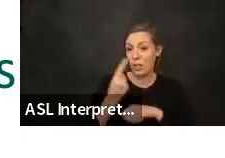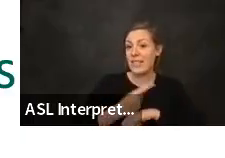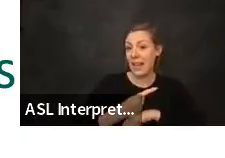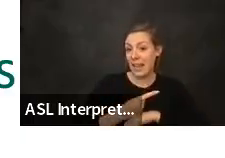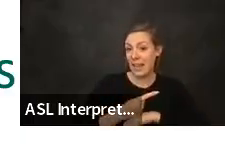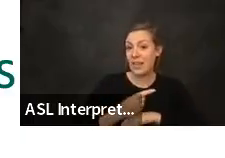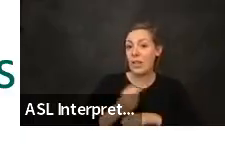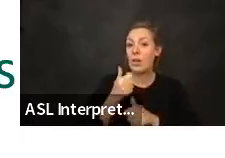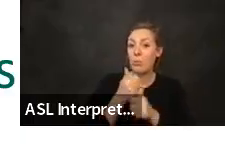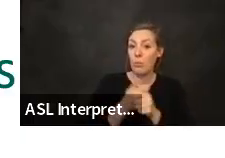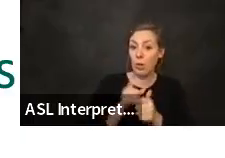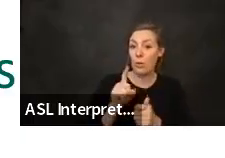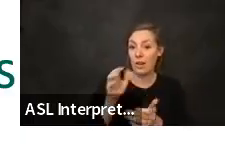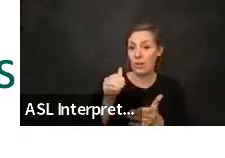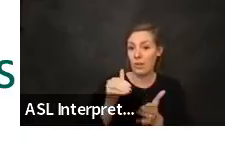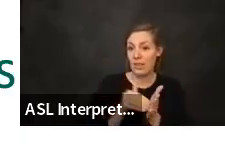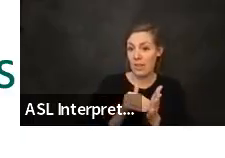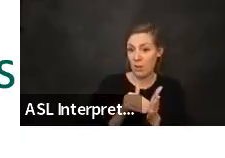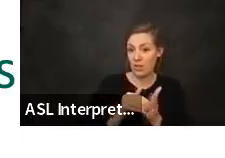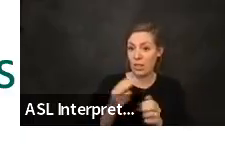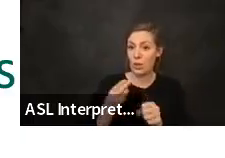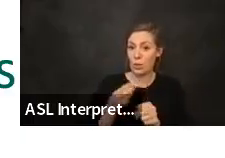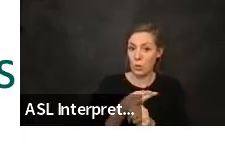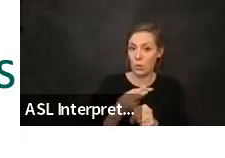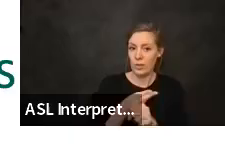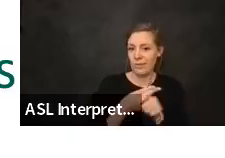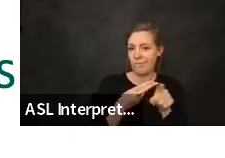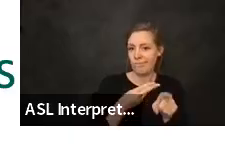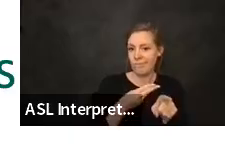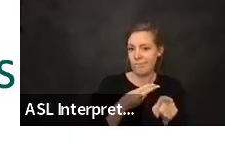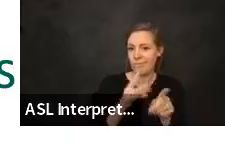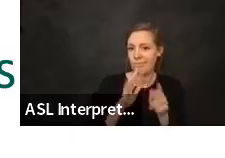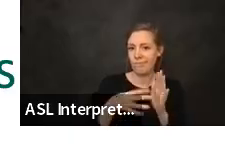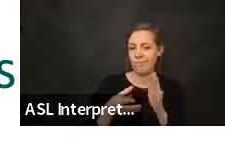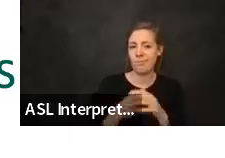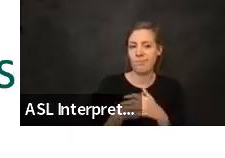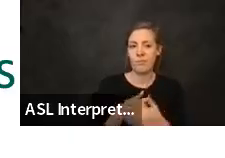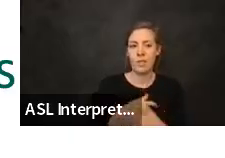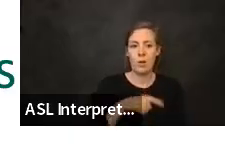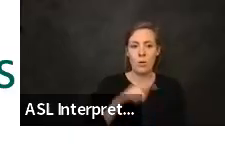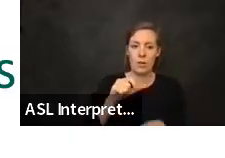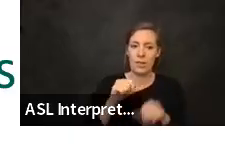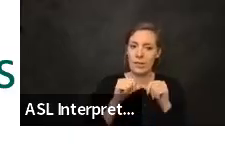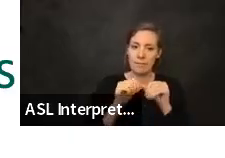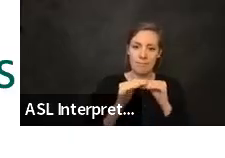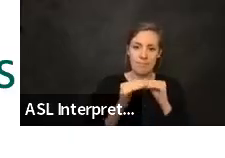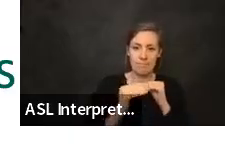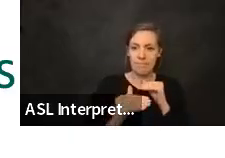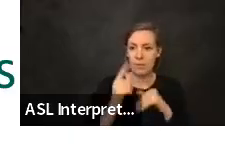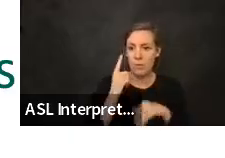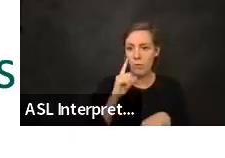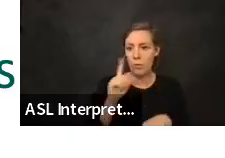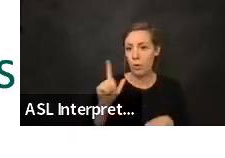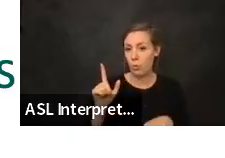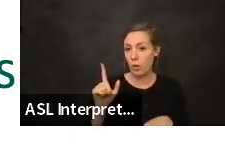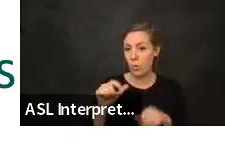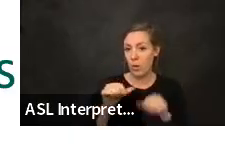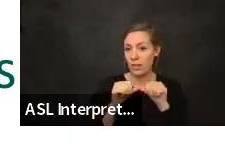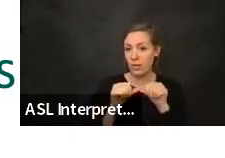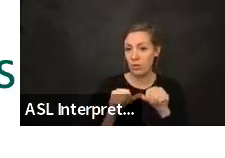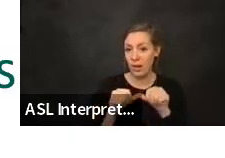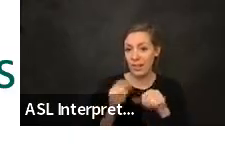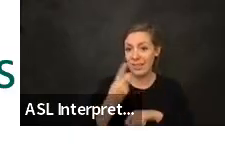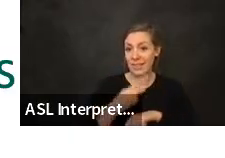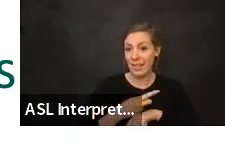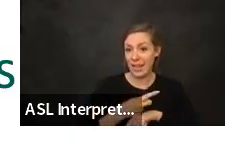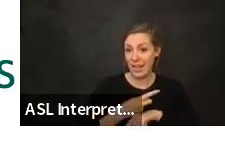per 100,000, using the metrics we normally refer to. We would need to stay at that level for 21 consecutive days to